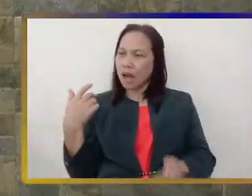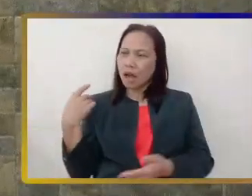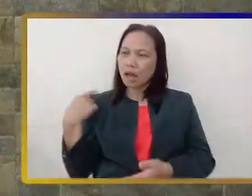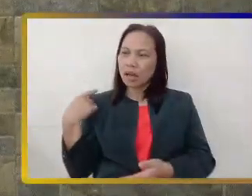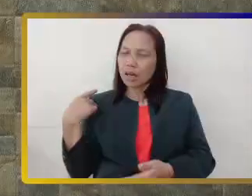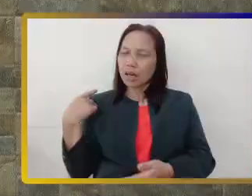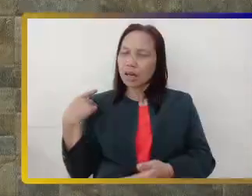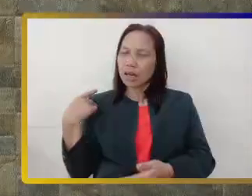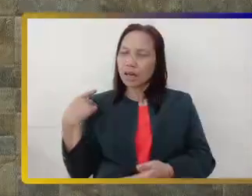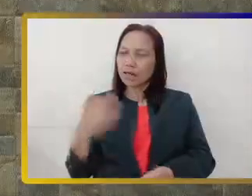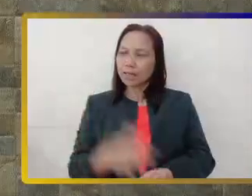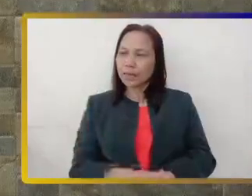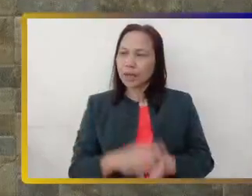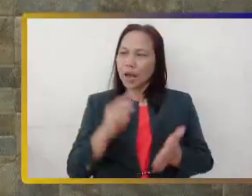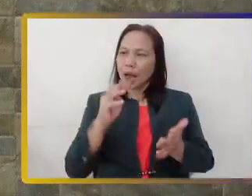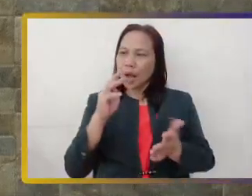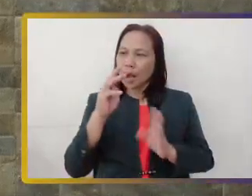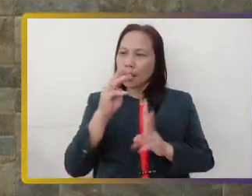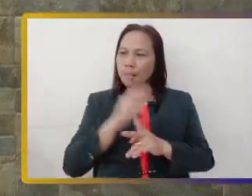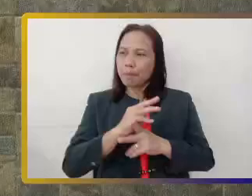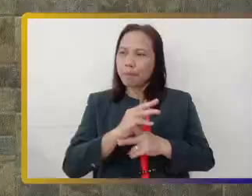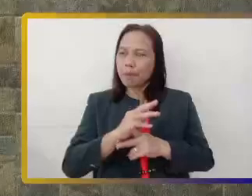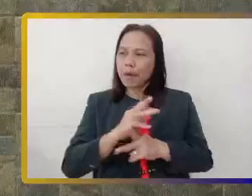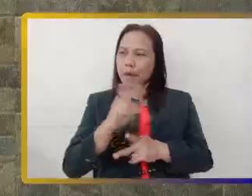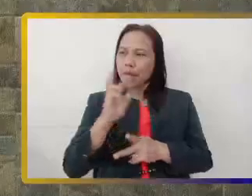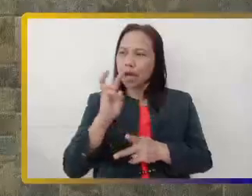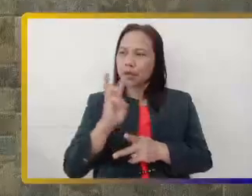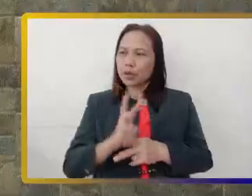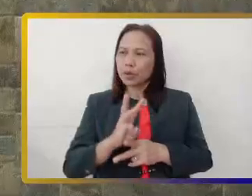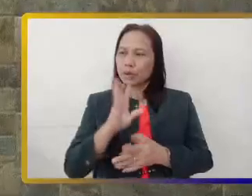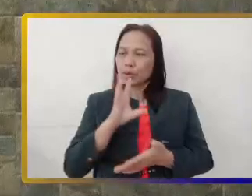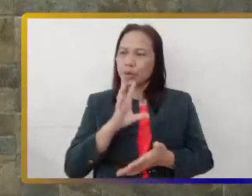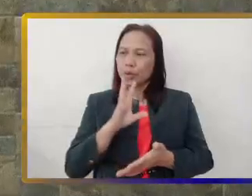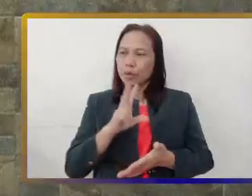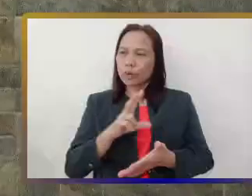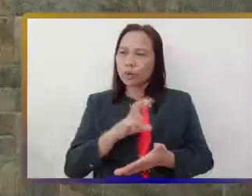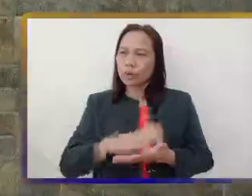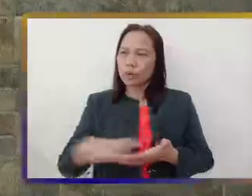presentation 15 ver Number 3 verse number two